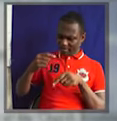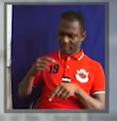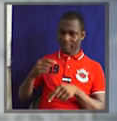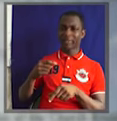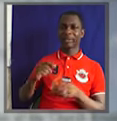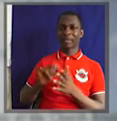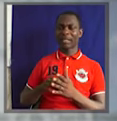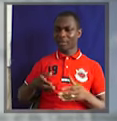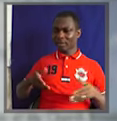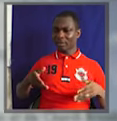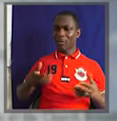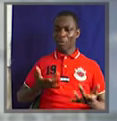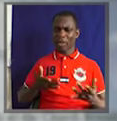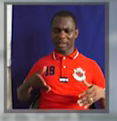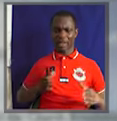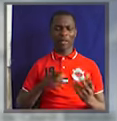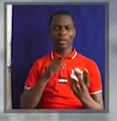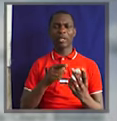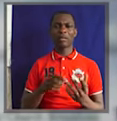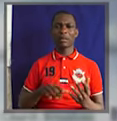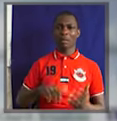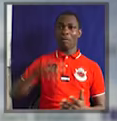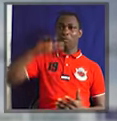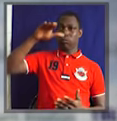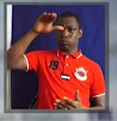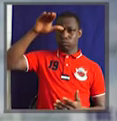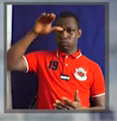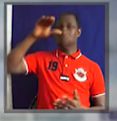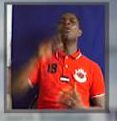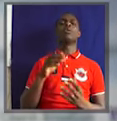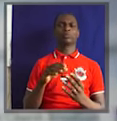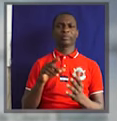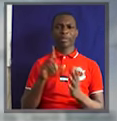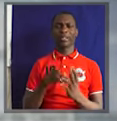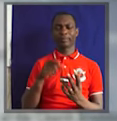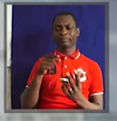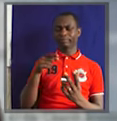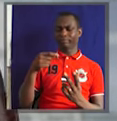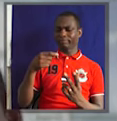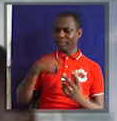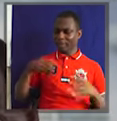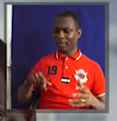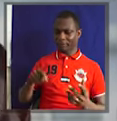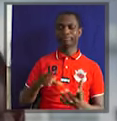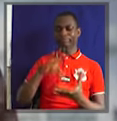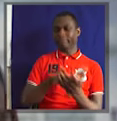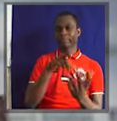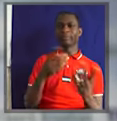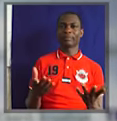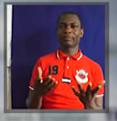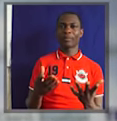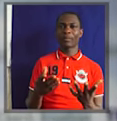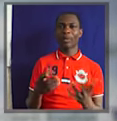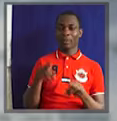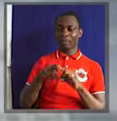no ogini kakra na se onyini a mama wa ware no but Bible said wo juda na dwene mu no na na dwene